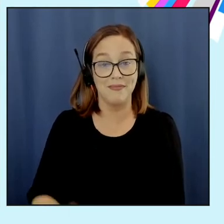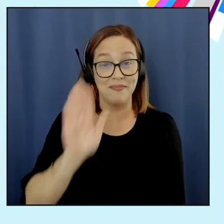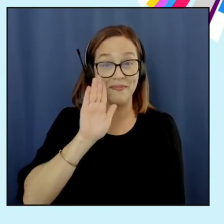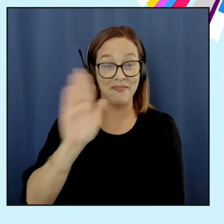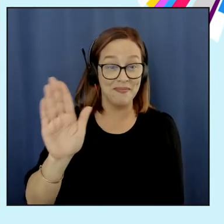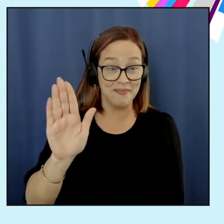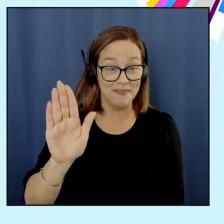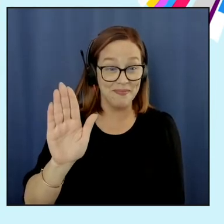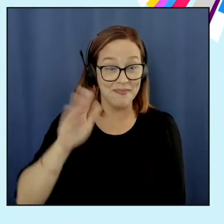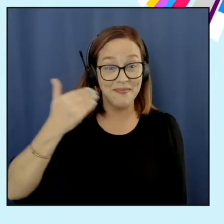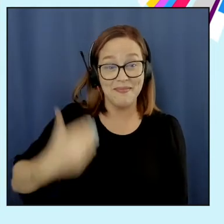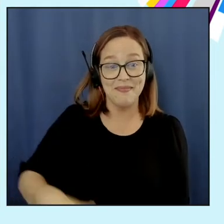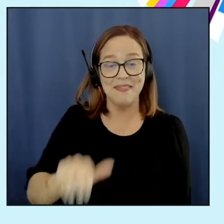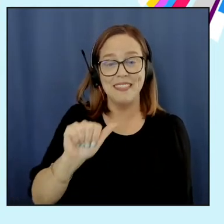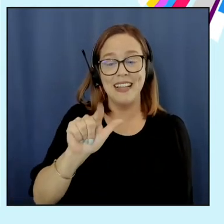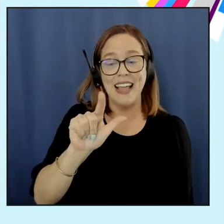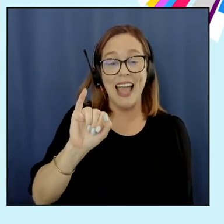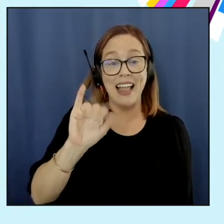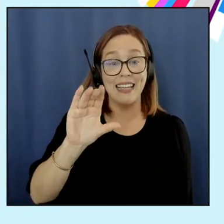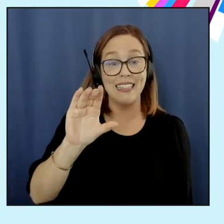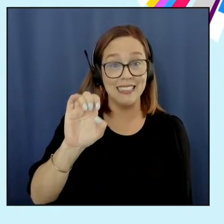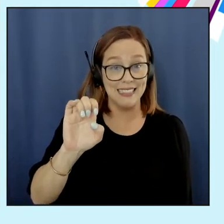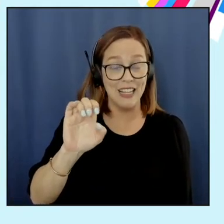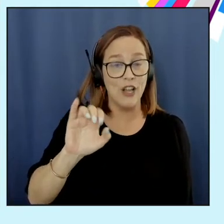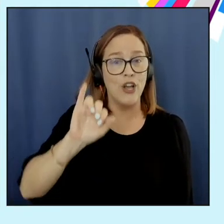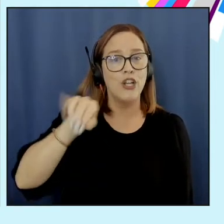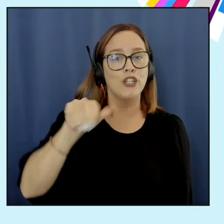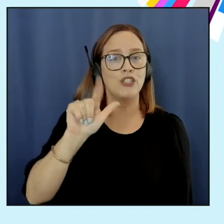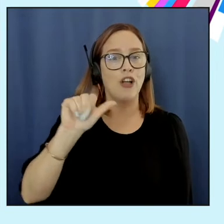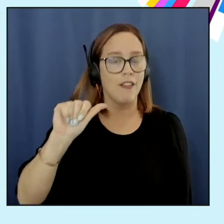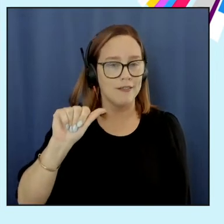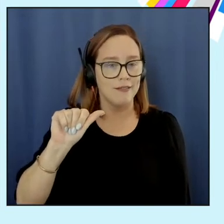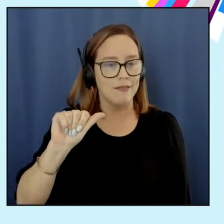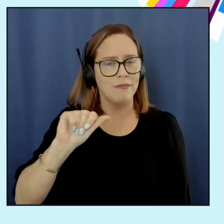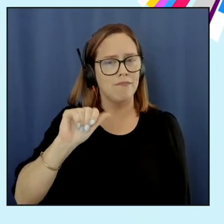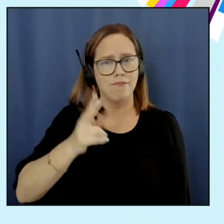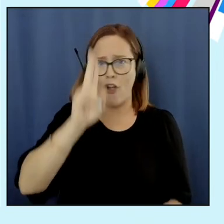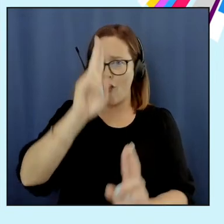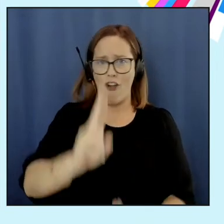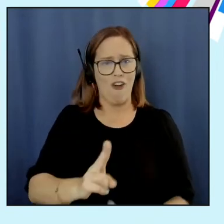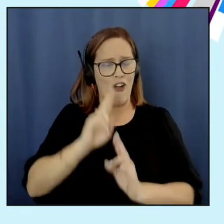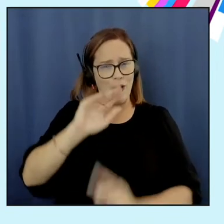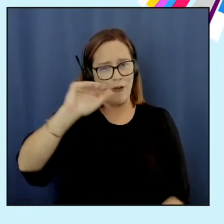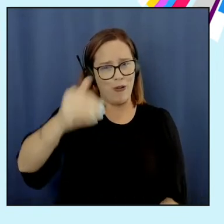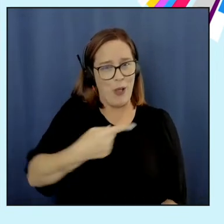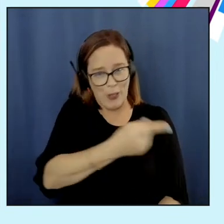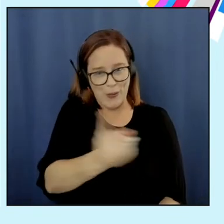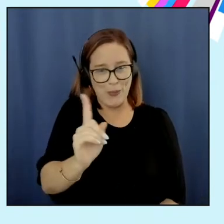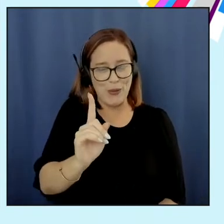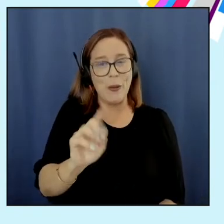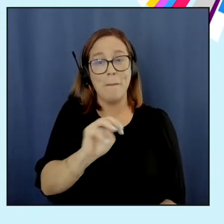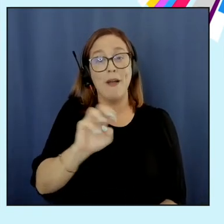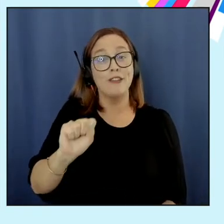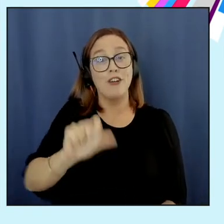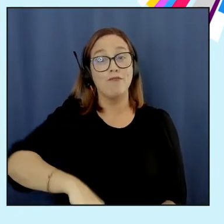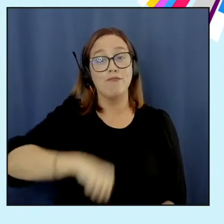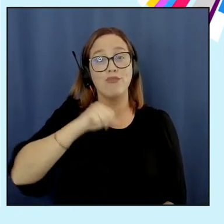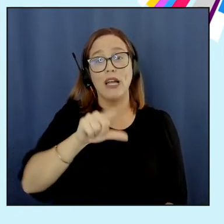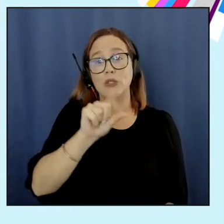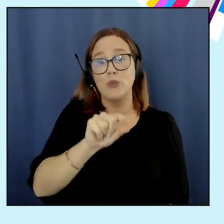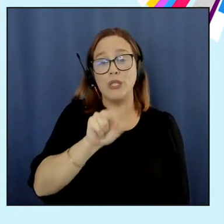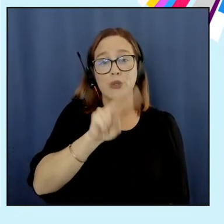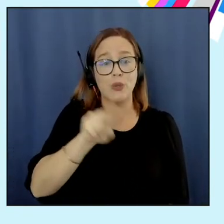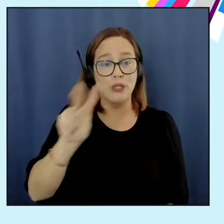I'm Ella Stala, and I'm honored to welcome you to Microsoft Pride 2022,